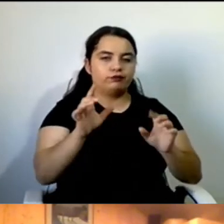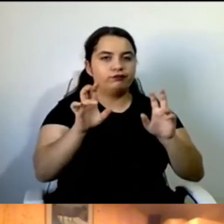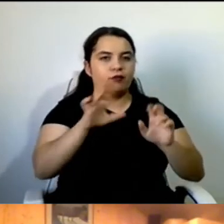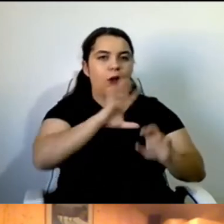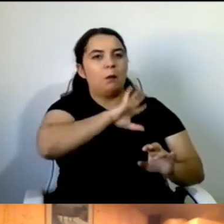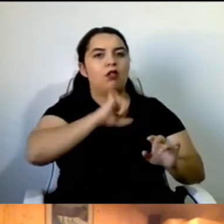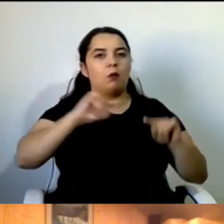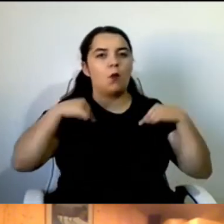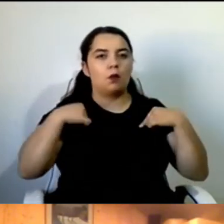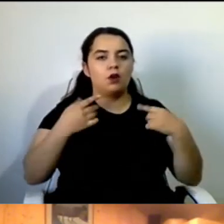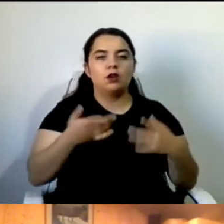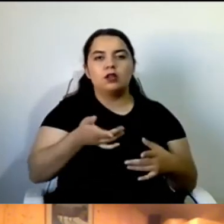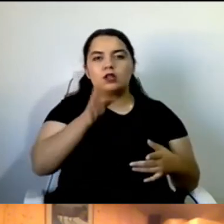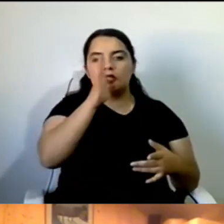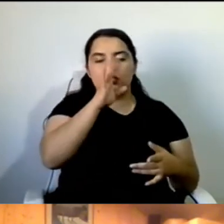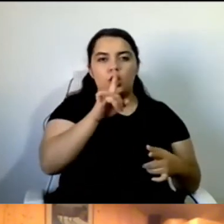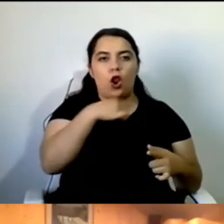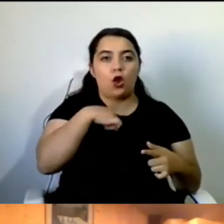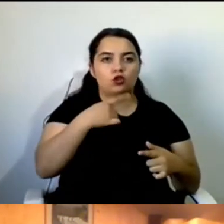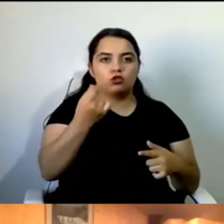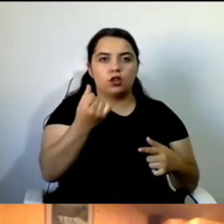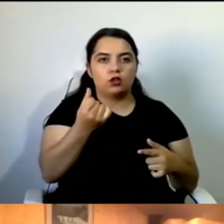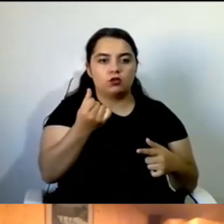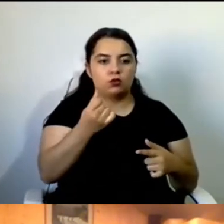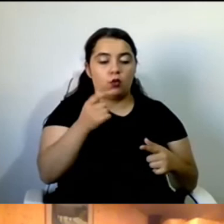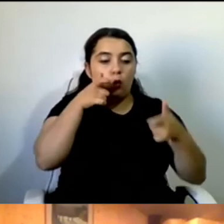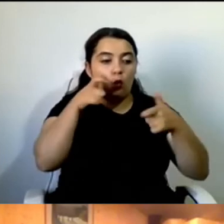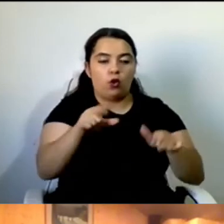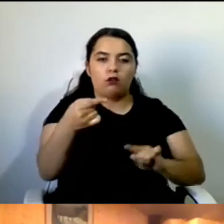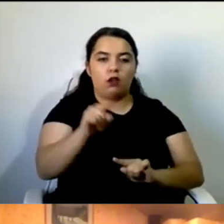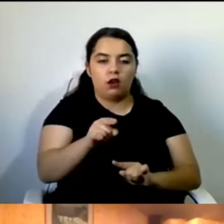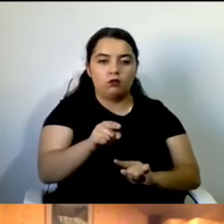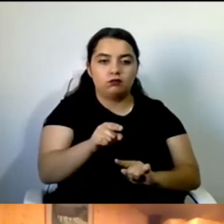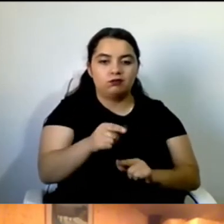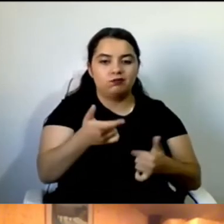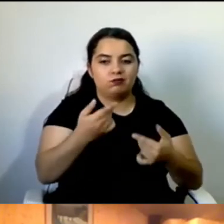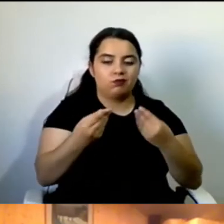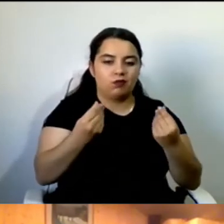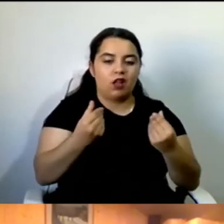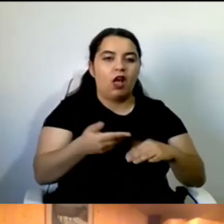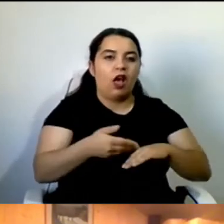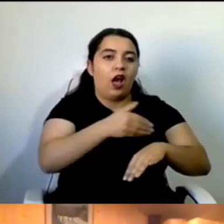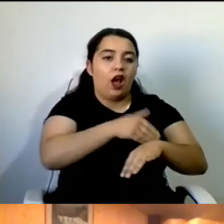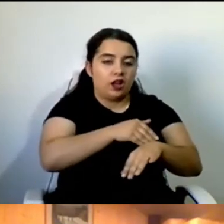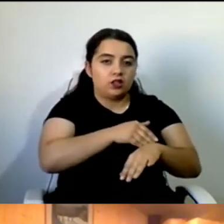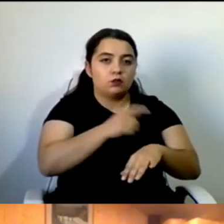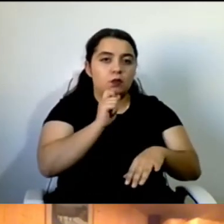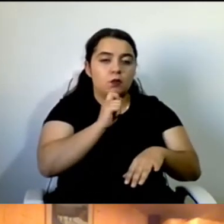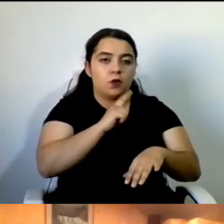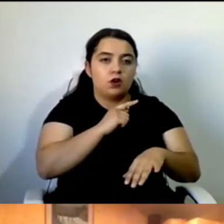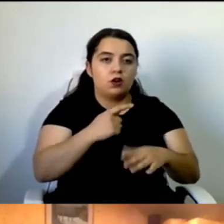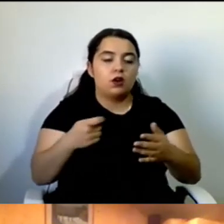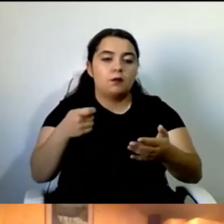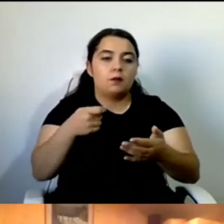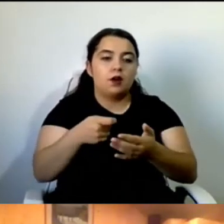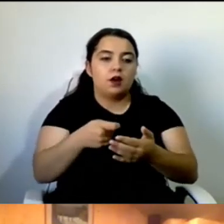get it 2 months after. And that means you have to have a private capital where you can afford to pay 2 months